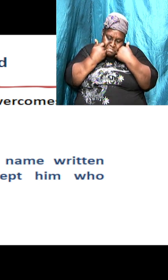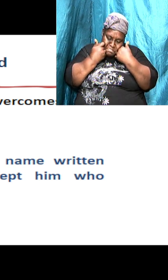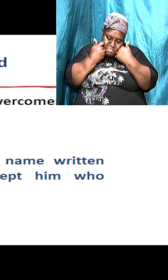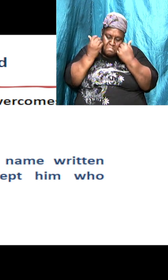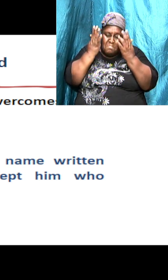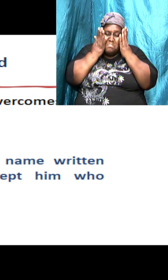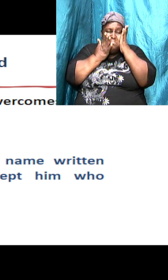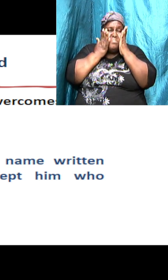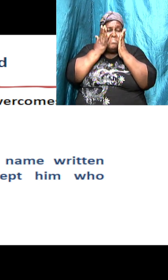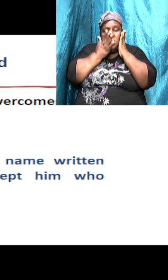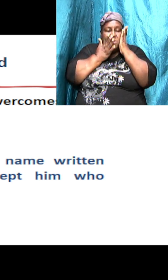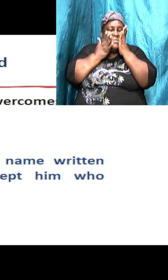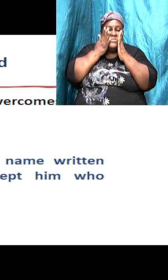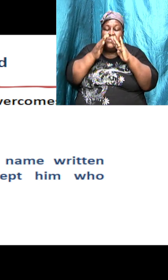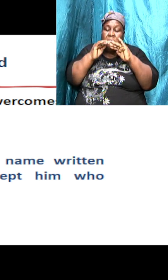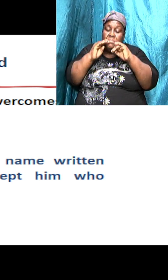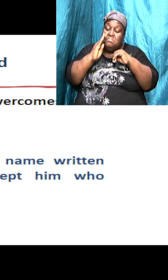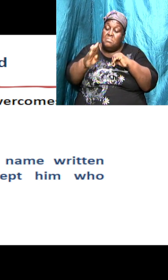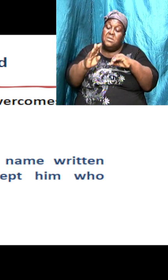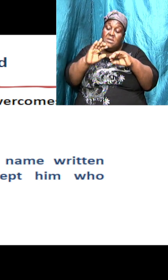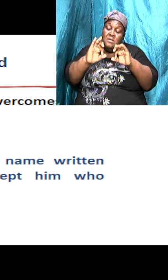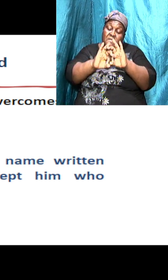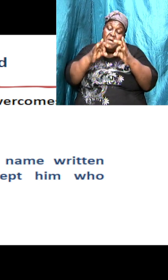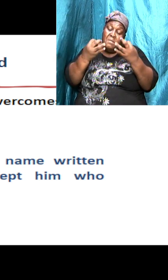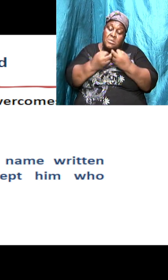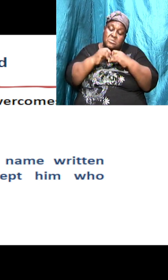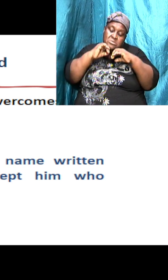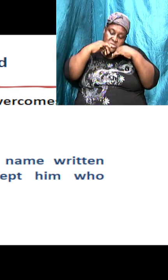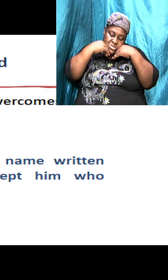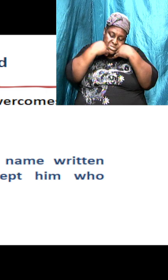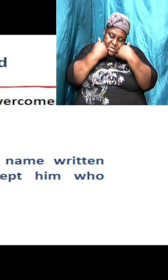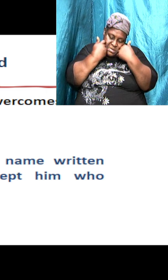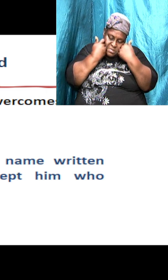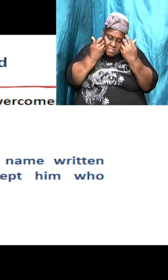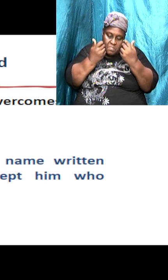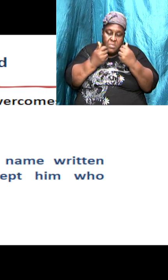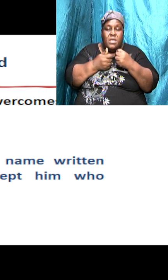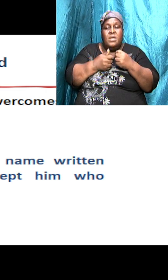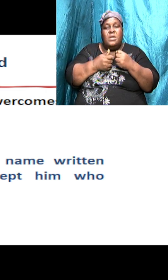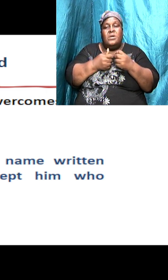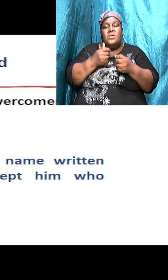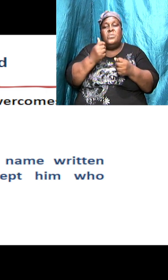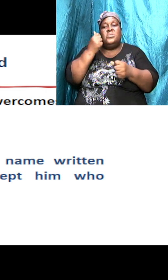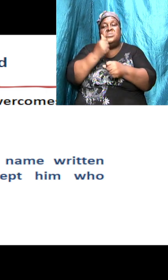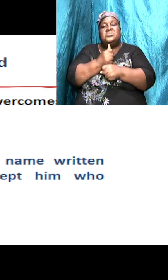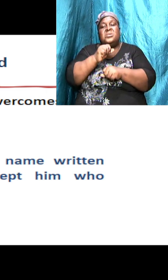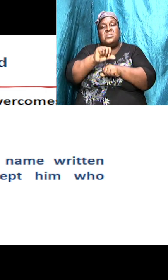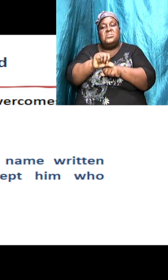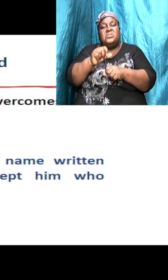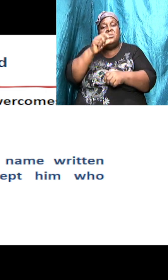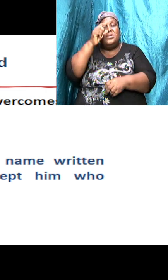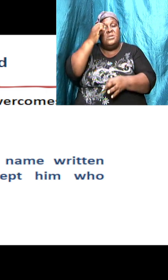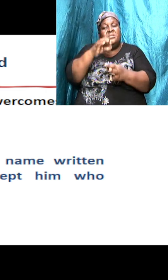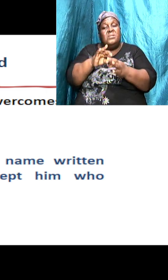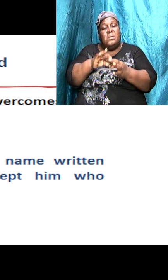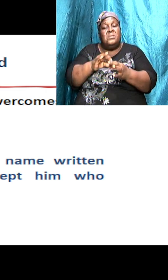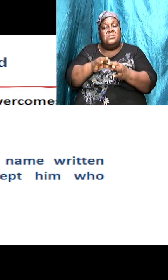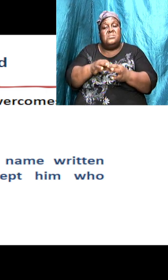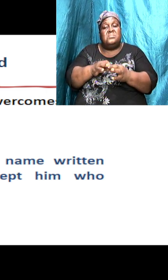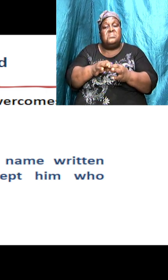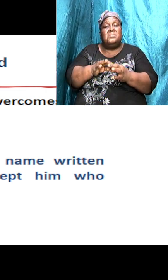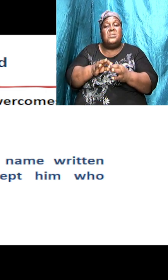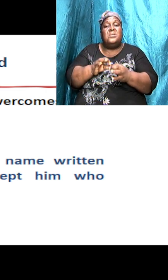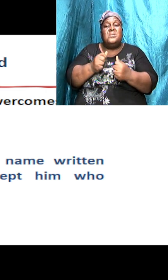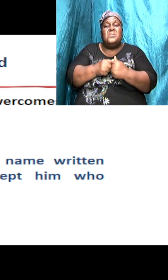be ashamed because they were convicted of a particular thing, or charged, I should say, not convicted, but